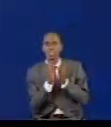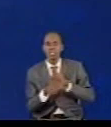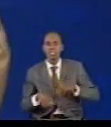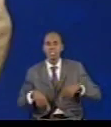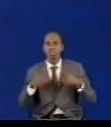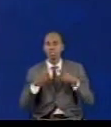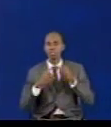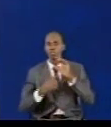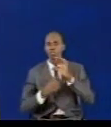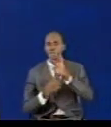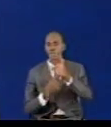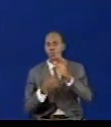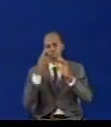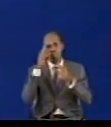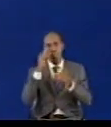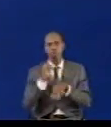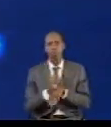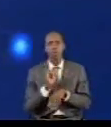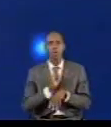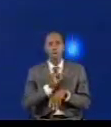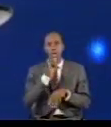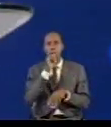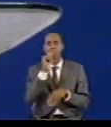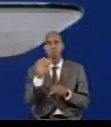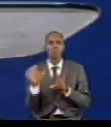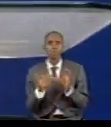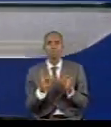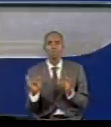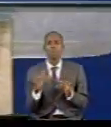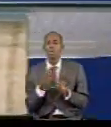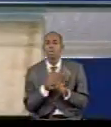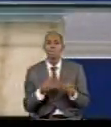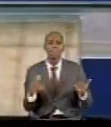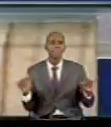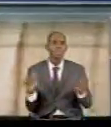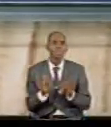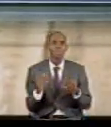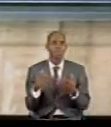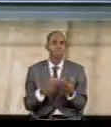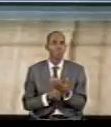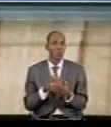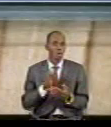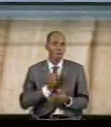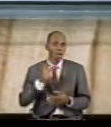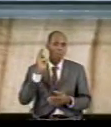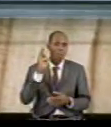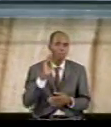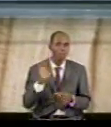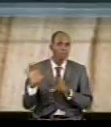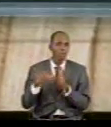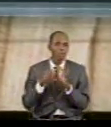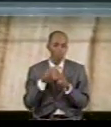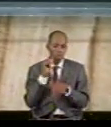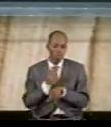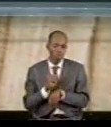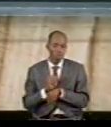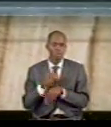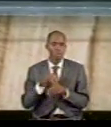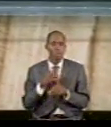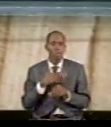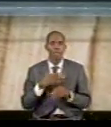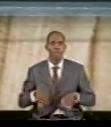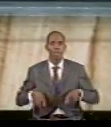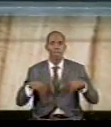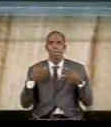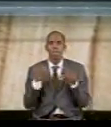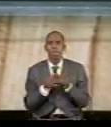am doing? And does the same gospel I preach, does it work in my life as I expect